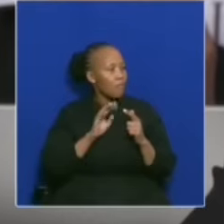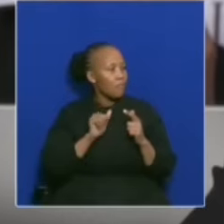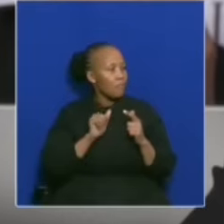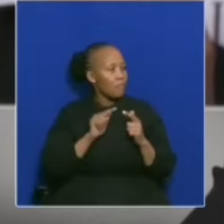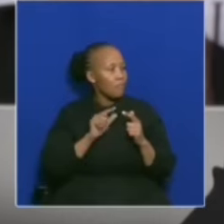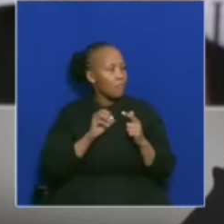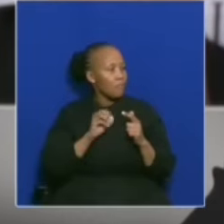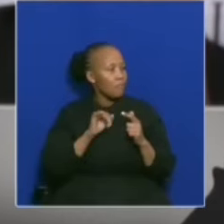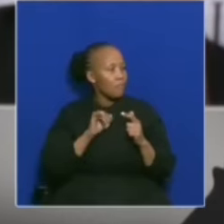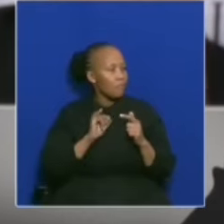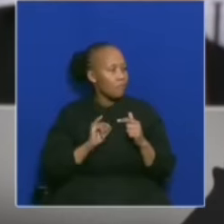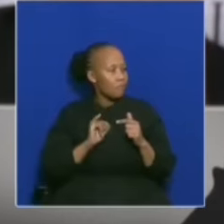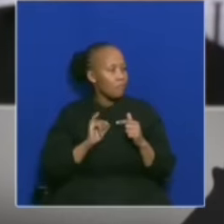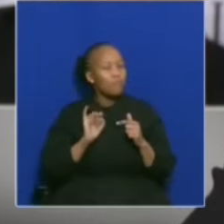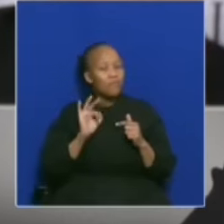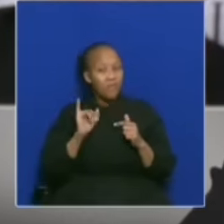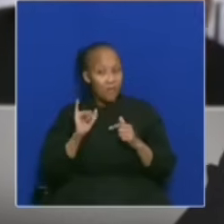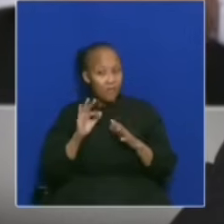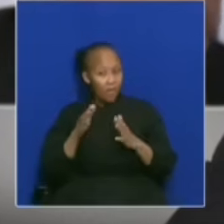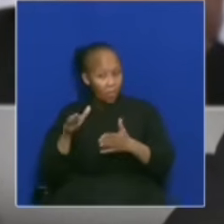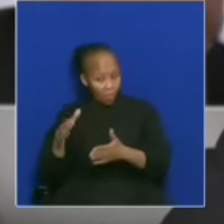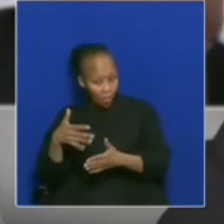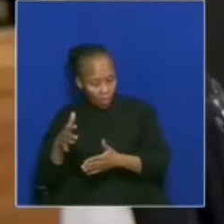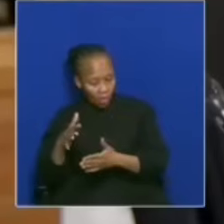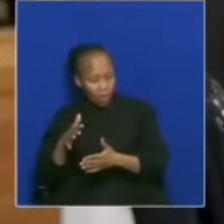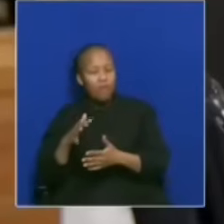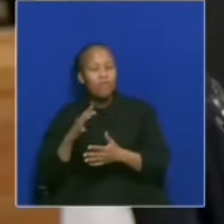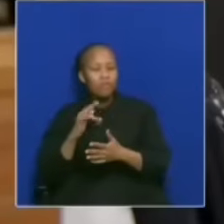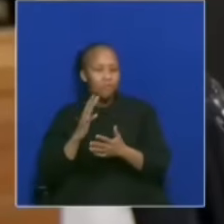to interject. Thank you very much.